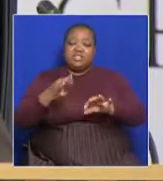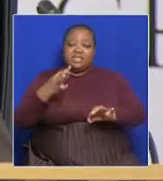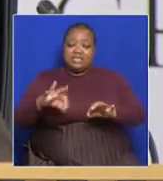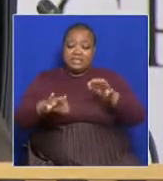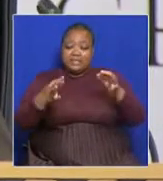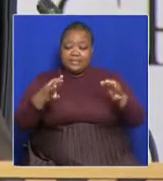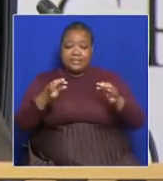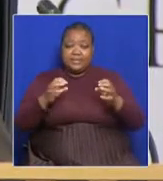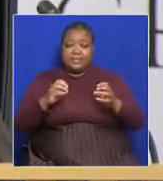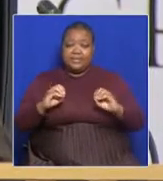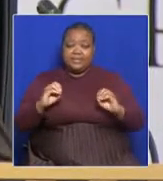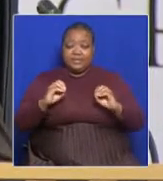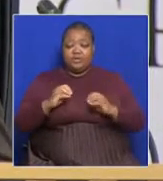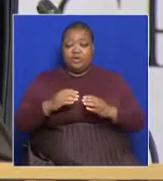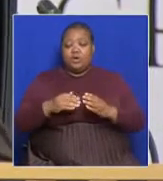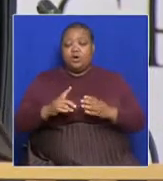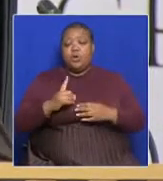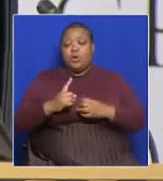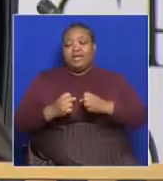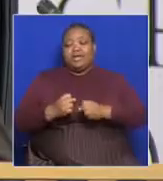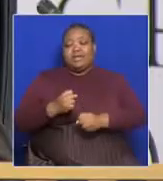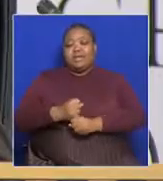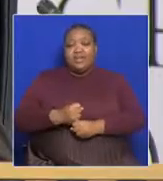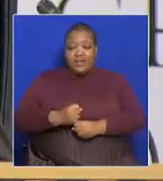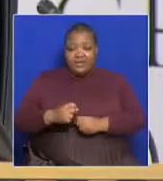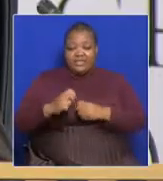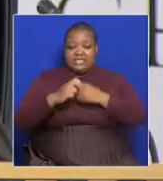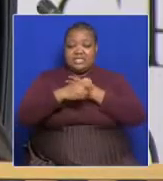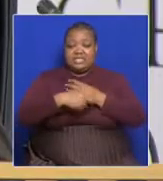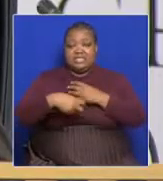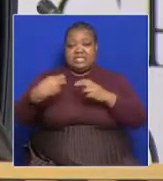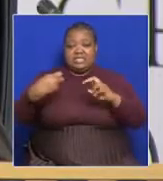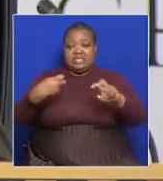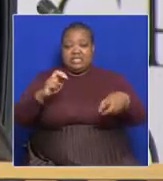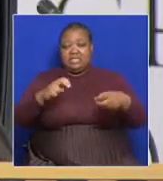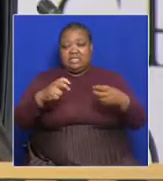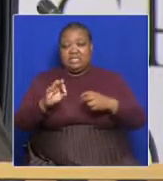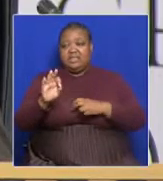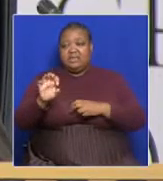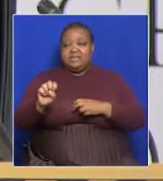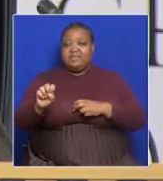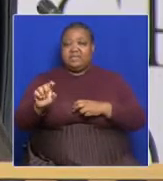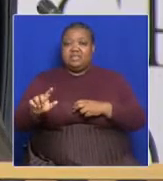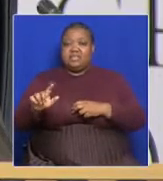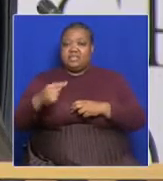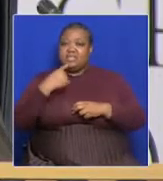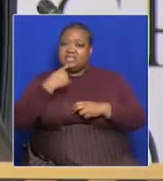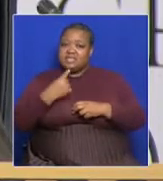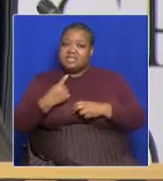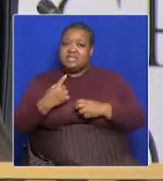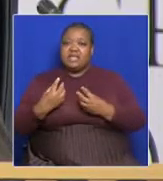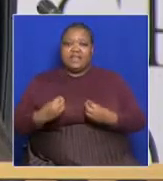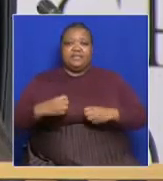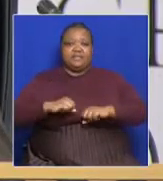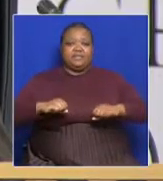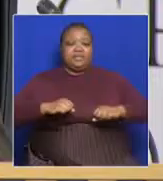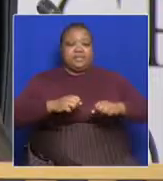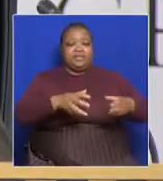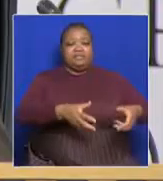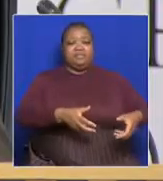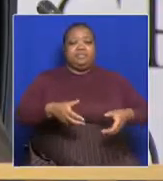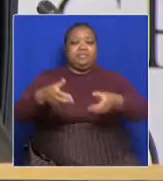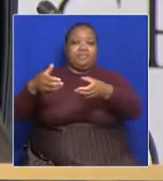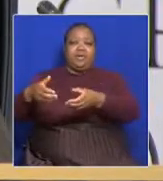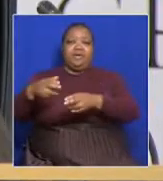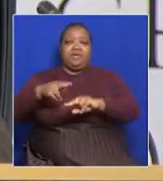this cocaine, that now FSL Pretoria says now we've got place, and miraculously they take those exhibits from February